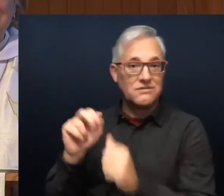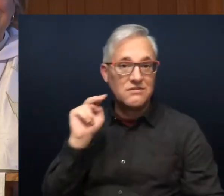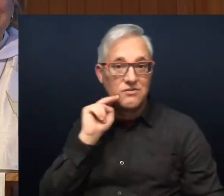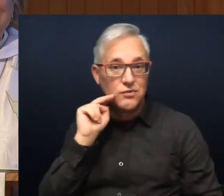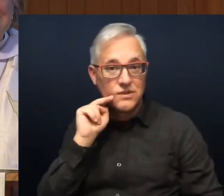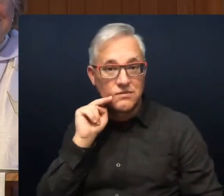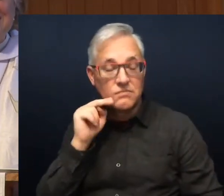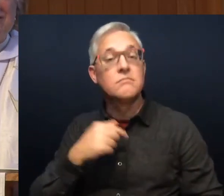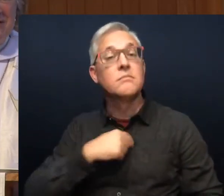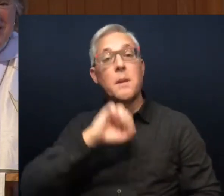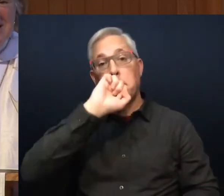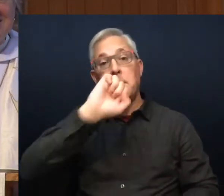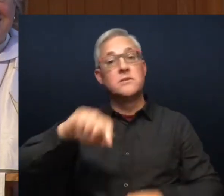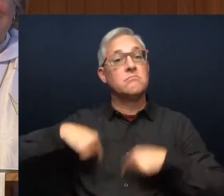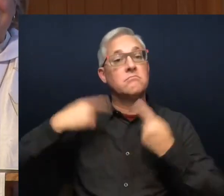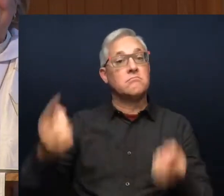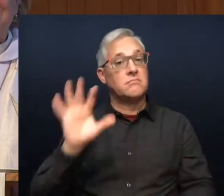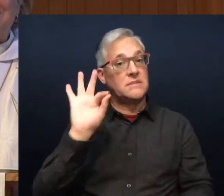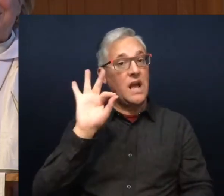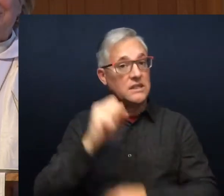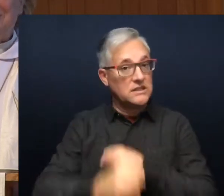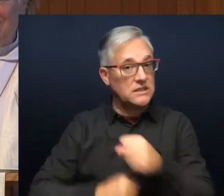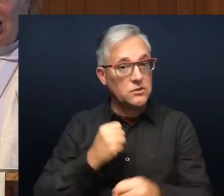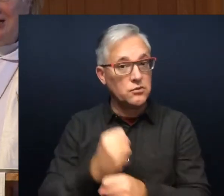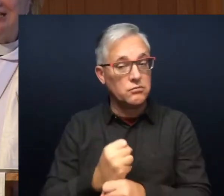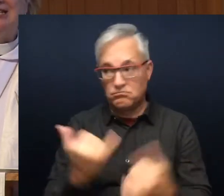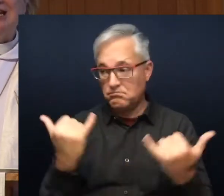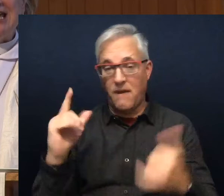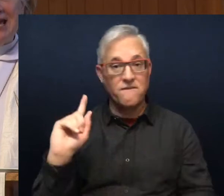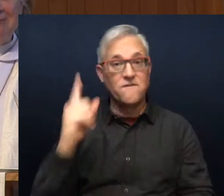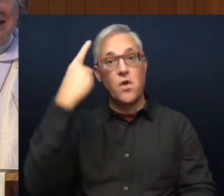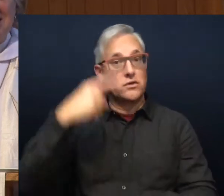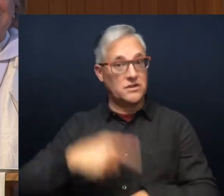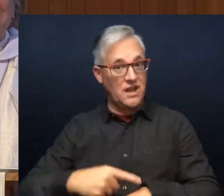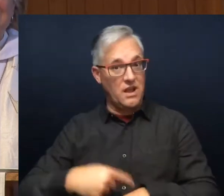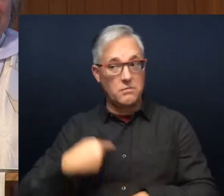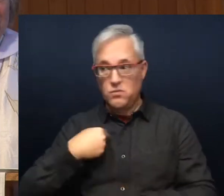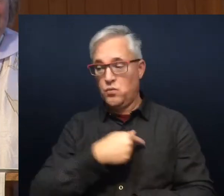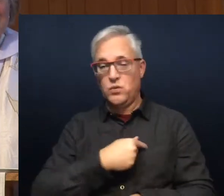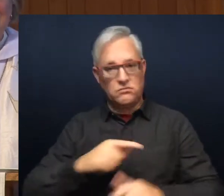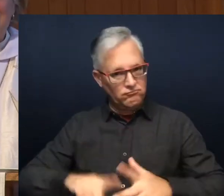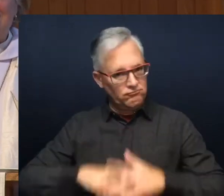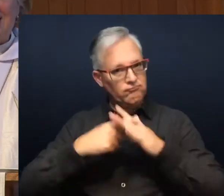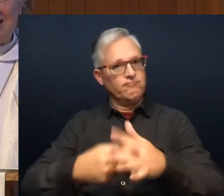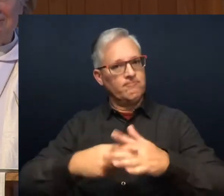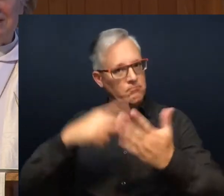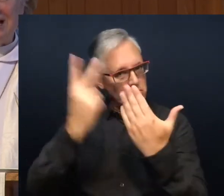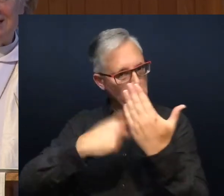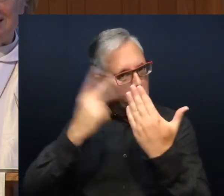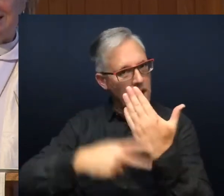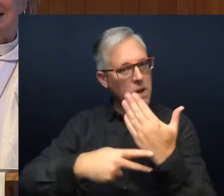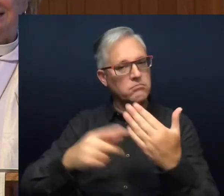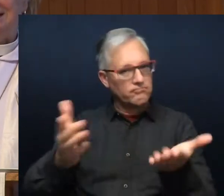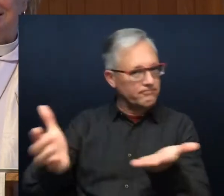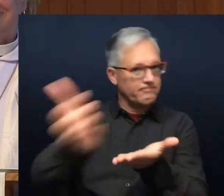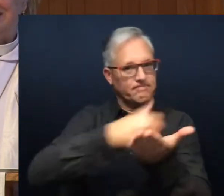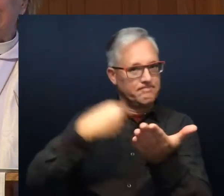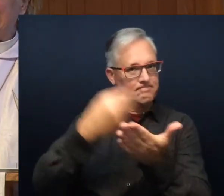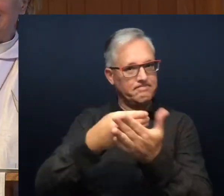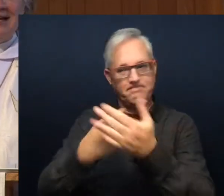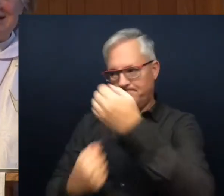bishop, this is the first time we've launched a campaign to support that companion